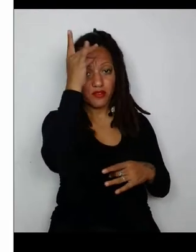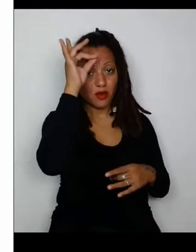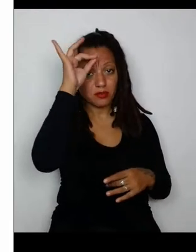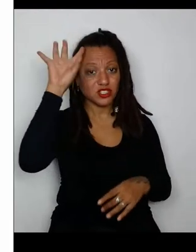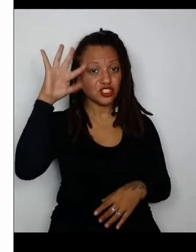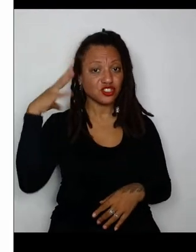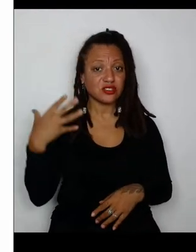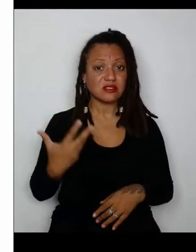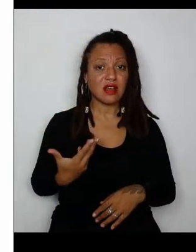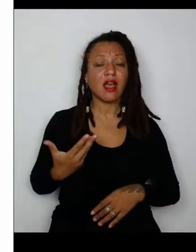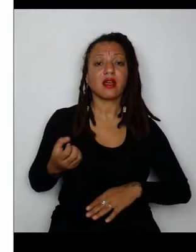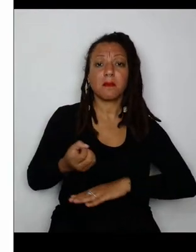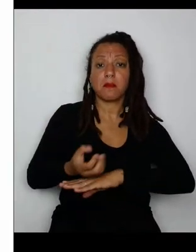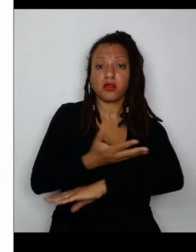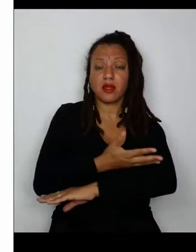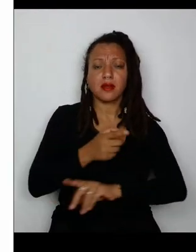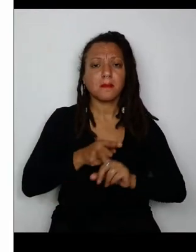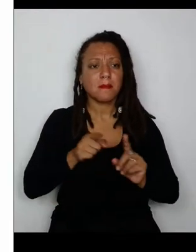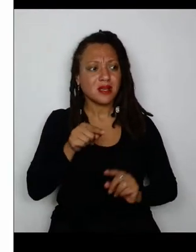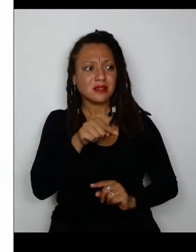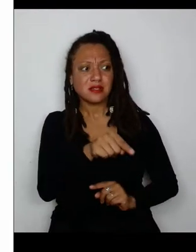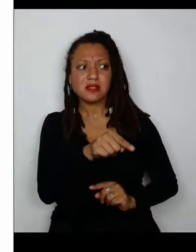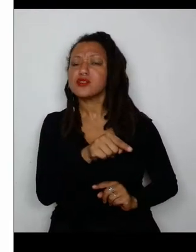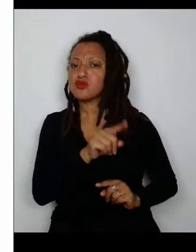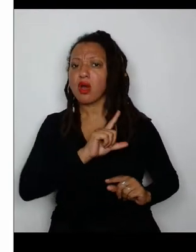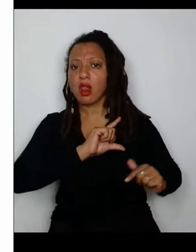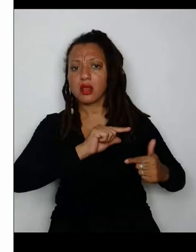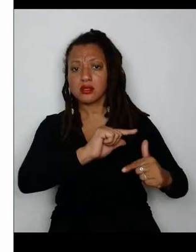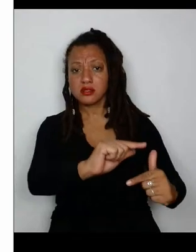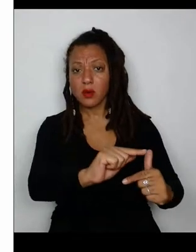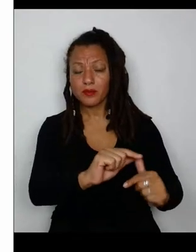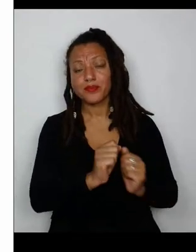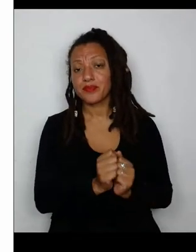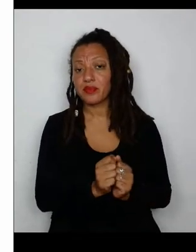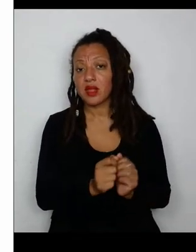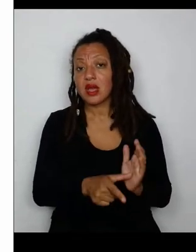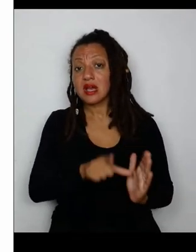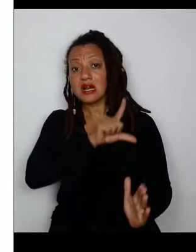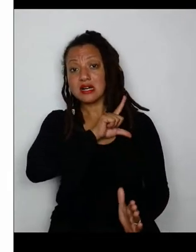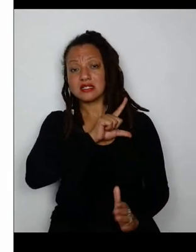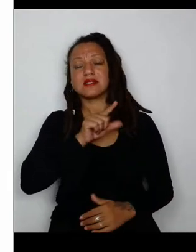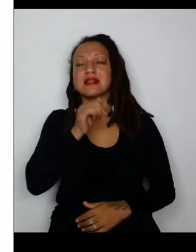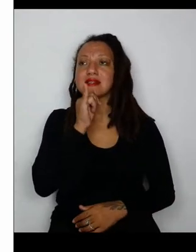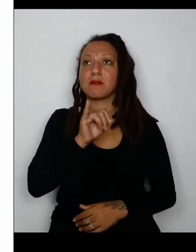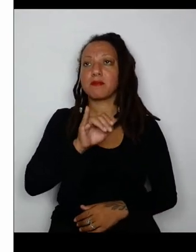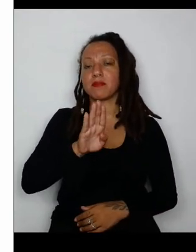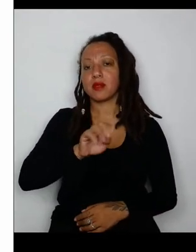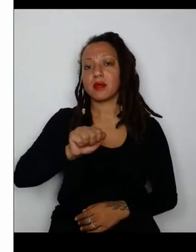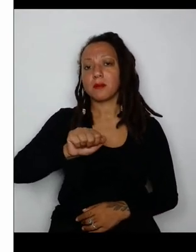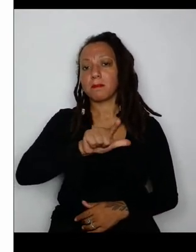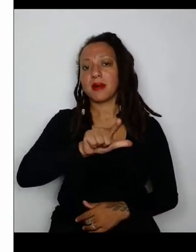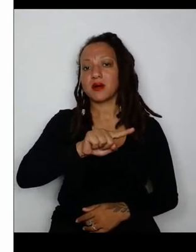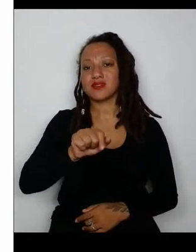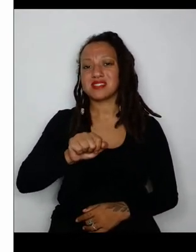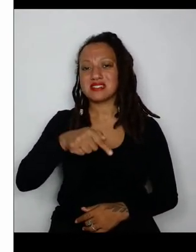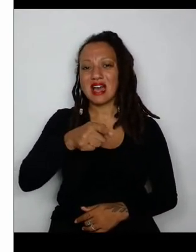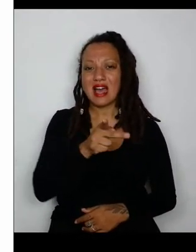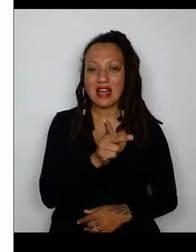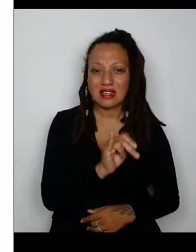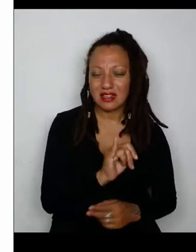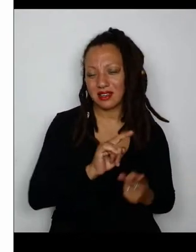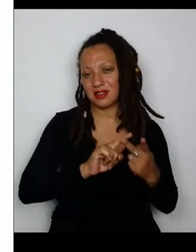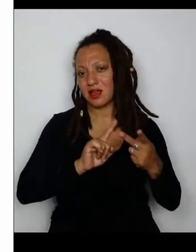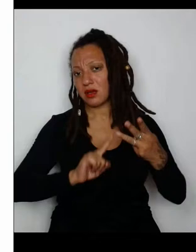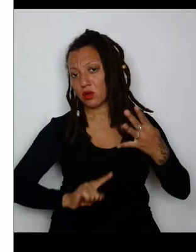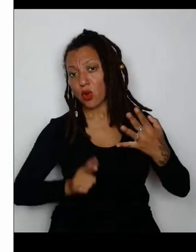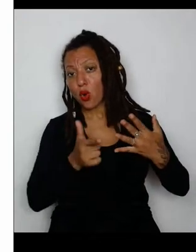before him other writers including balzac and jules barbe dorivilli also produced fashion